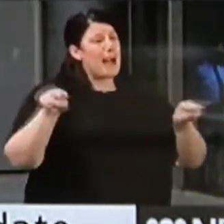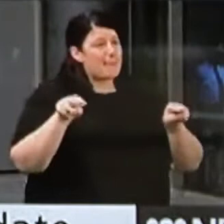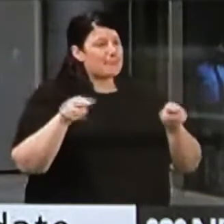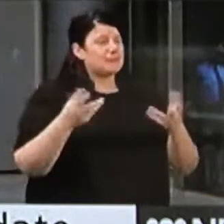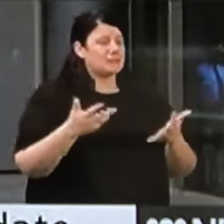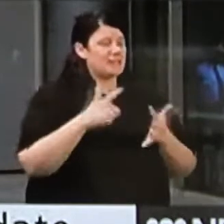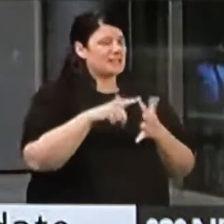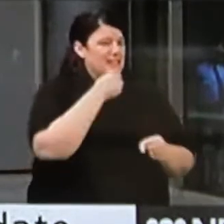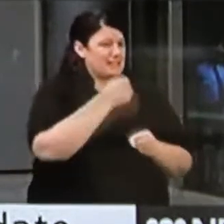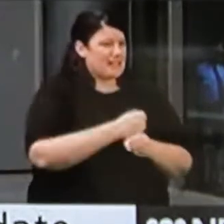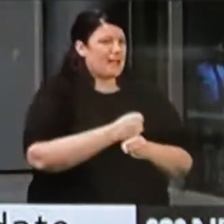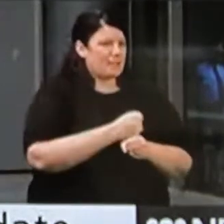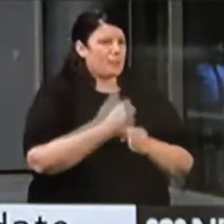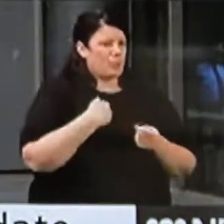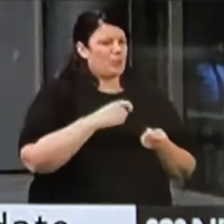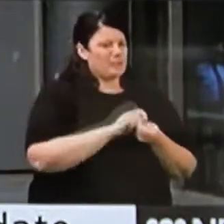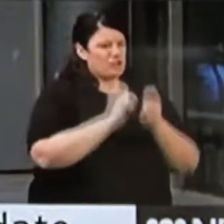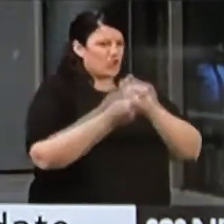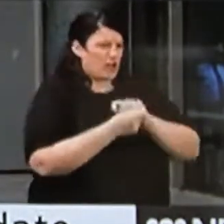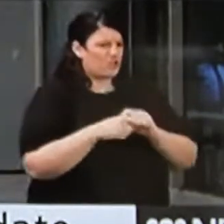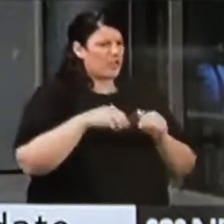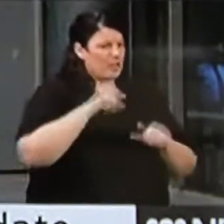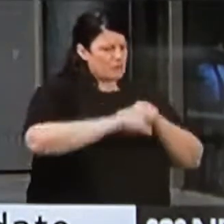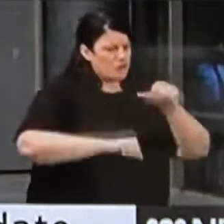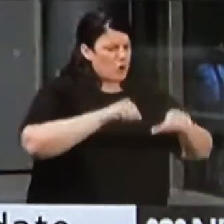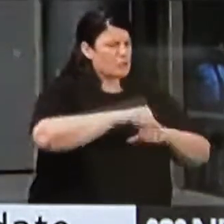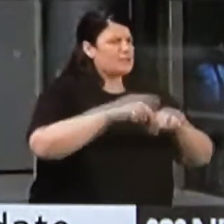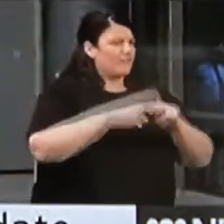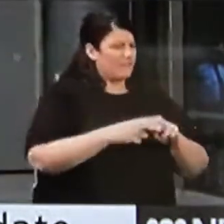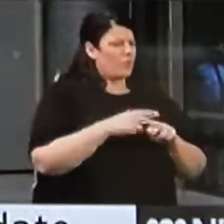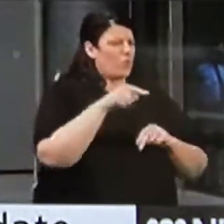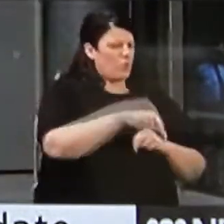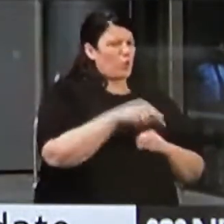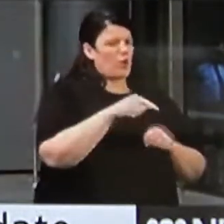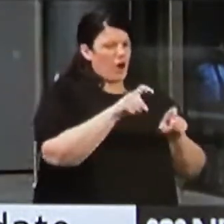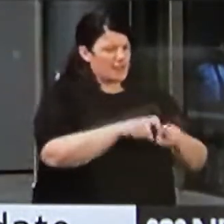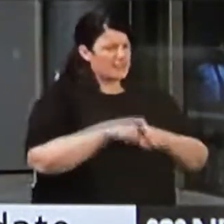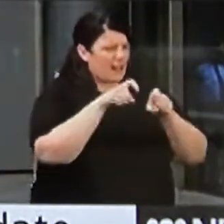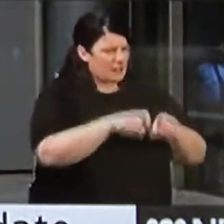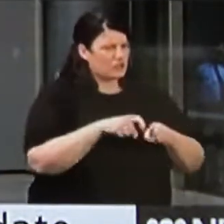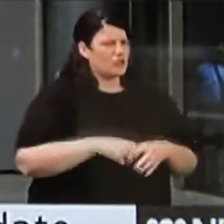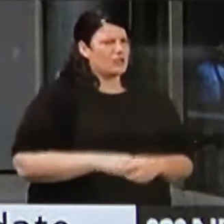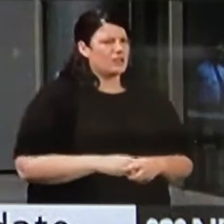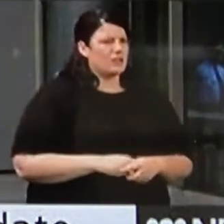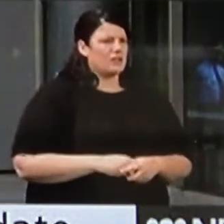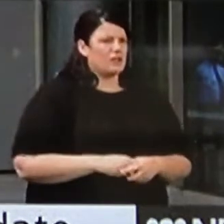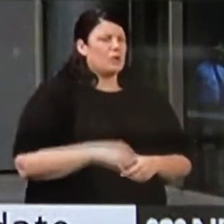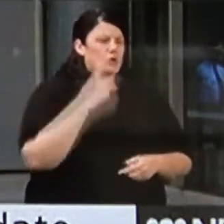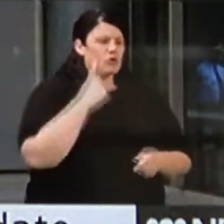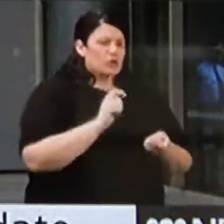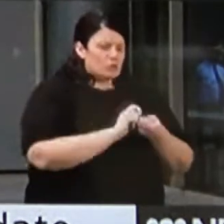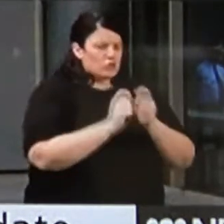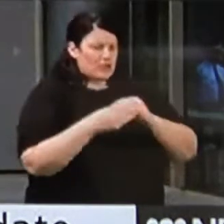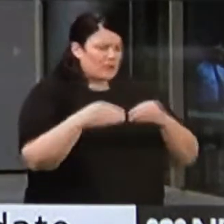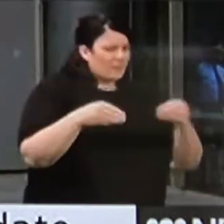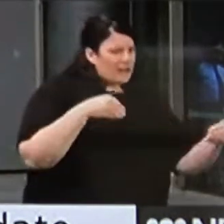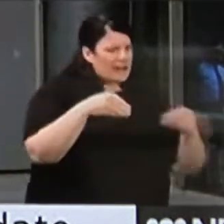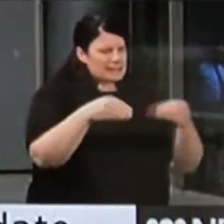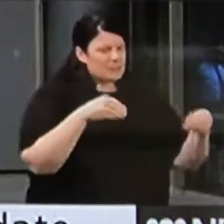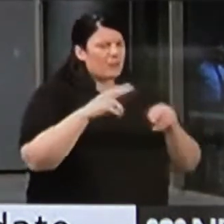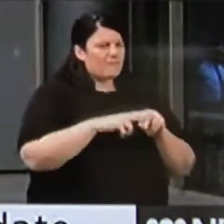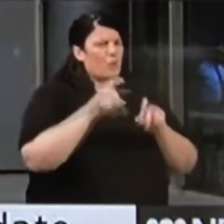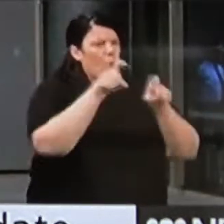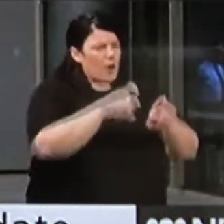just as an example of the evolution of that process. We're trying to make sensible decisions continually in relation to